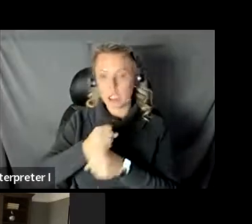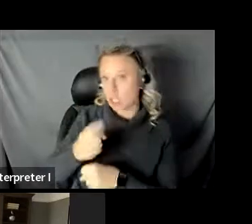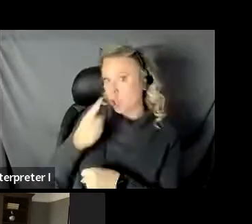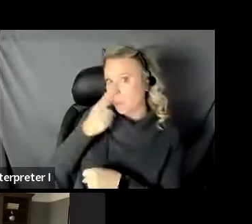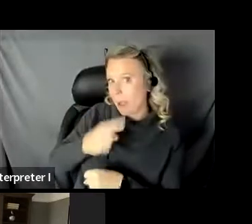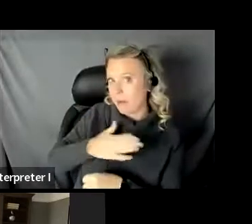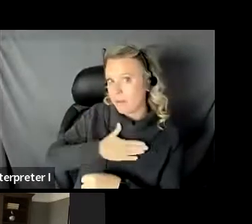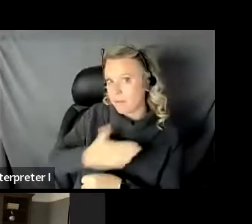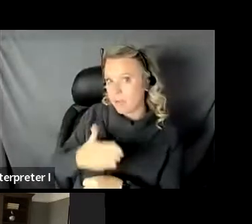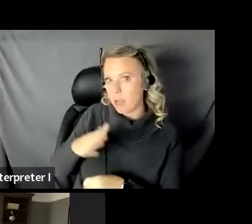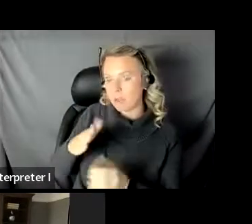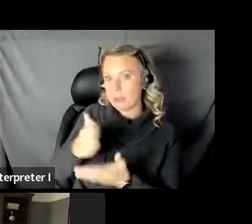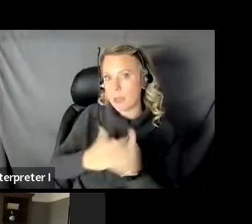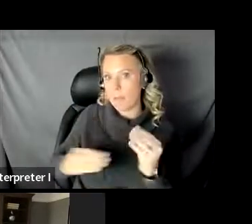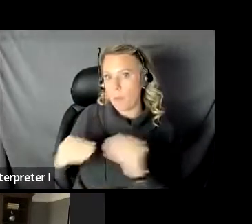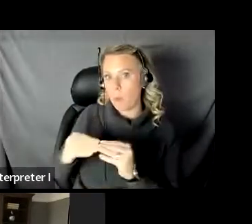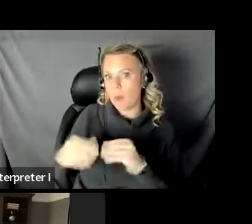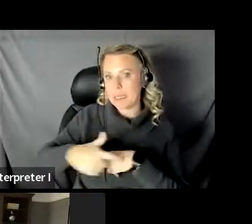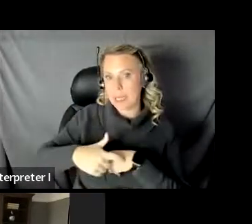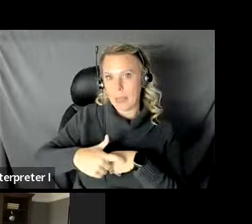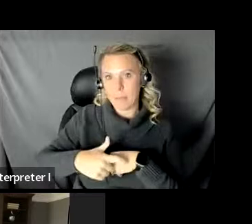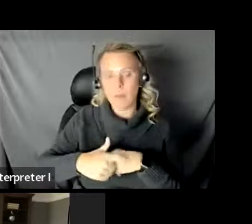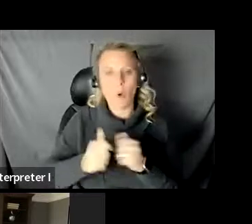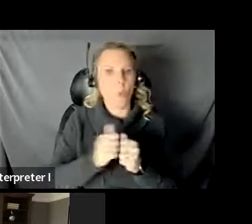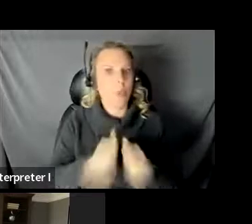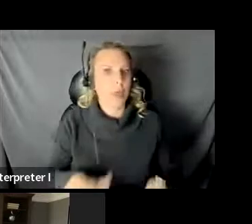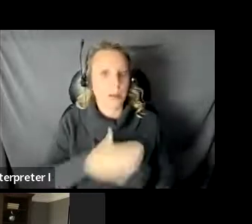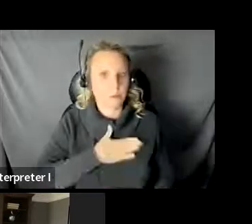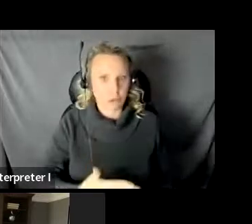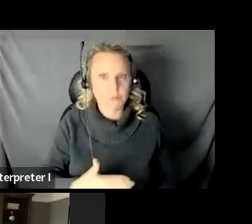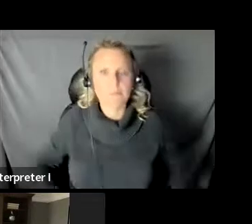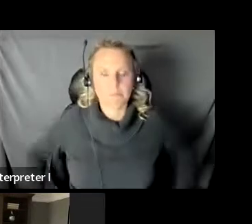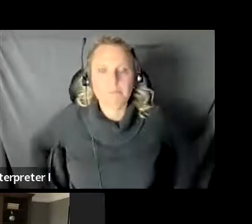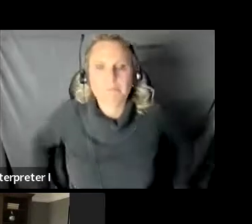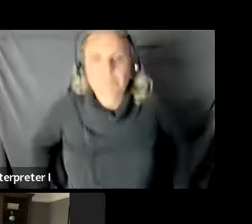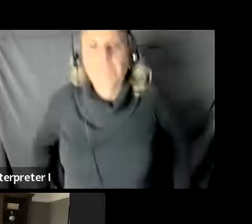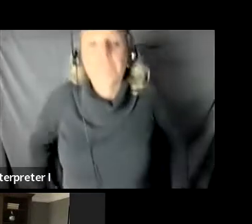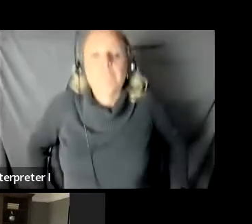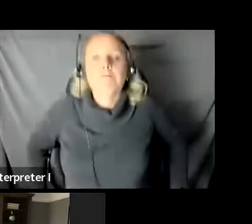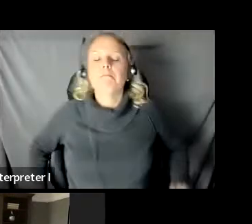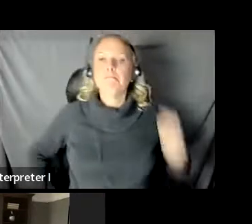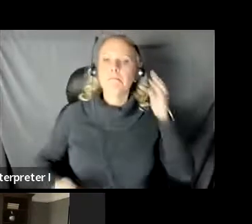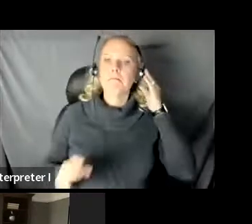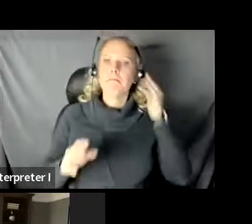Mr. Chairman, may I have some more time, please? Without objection. Thank you.